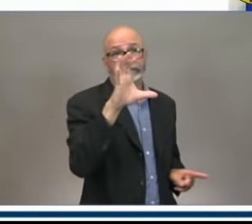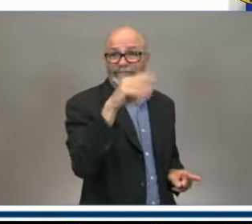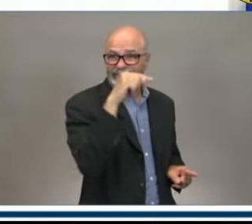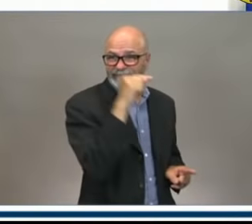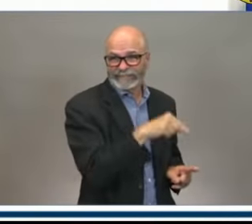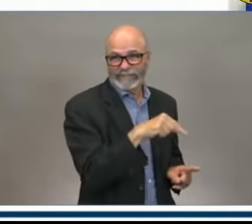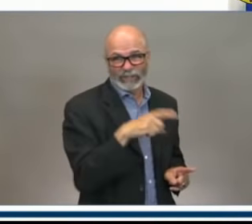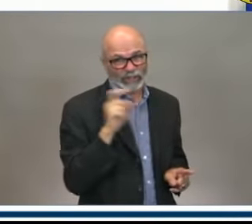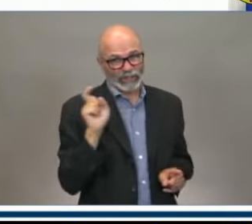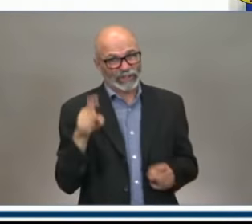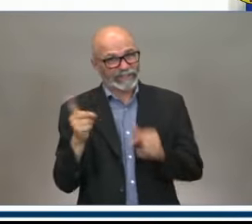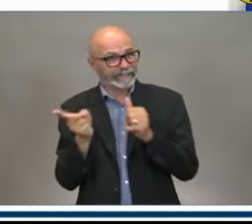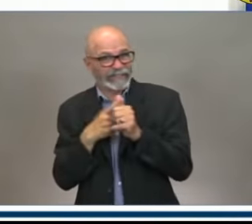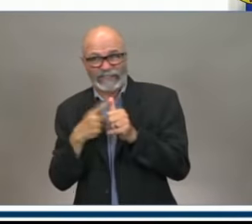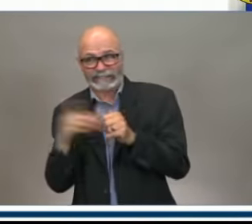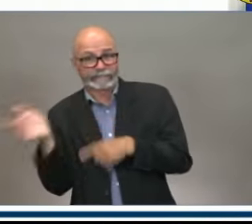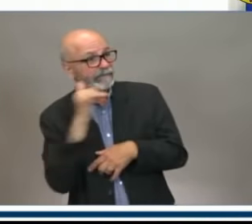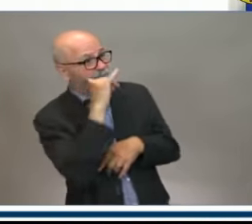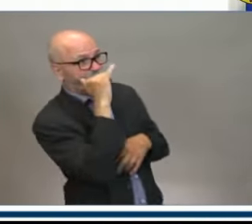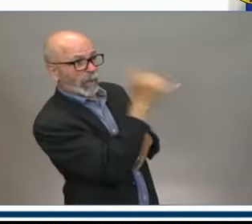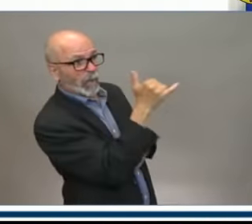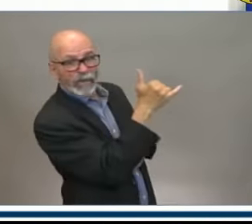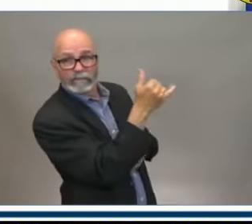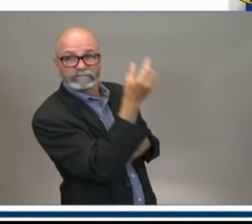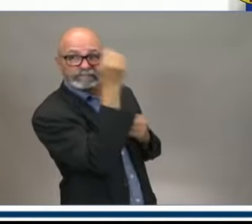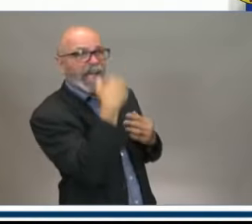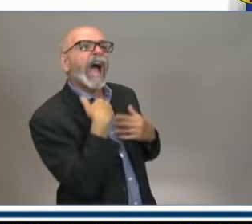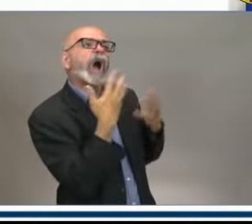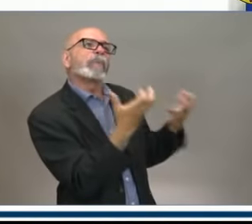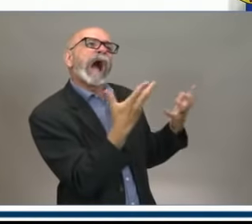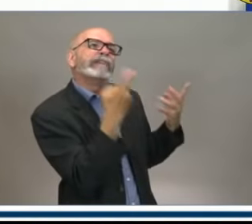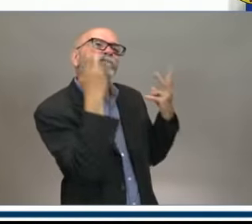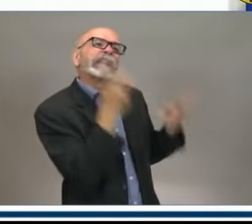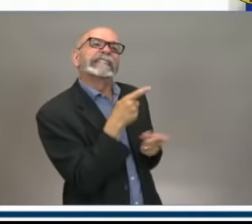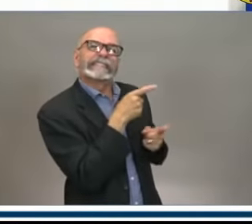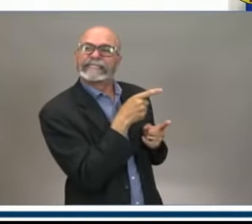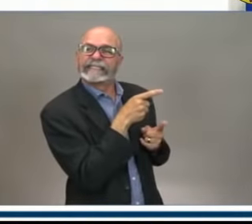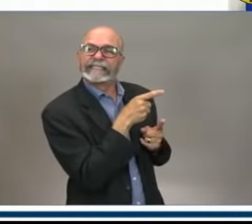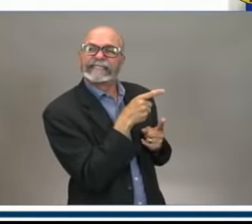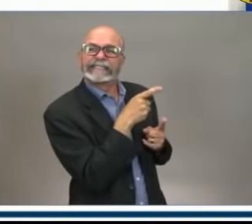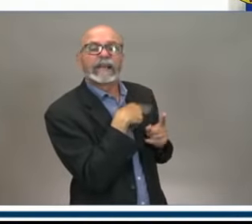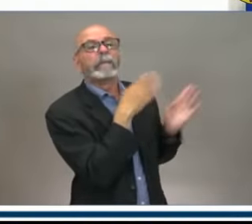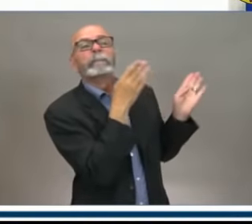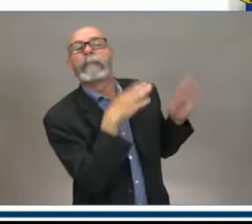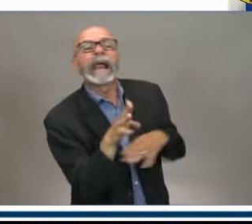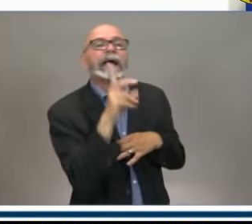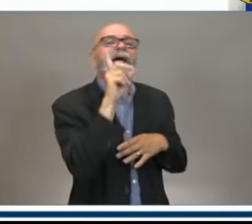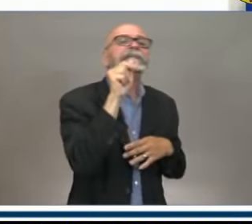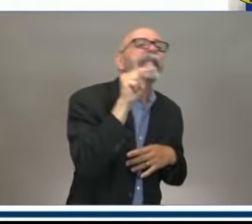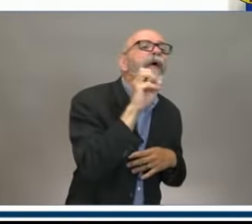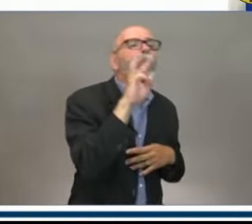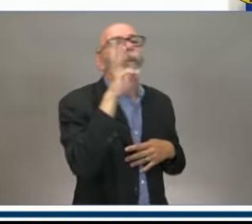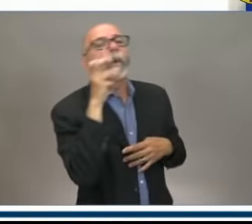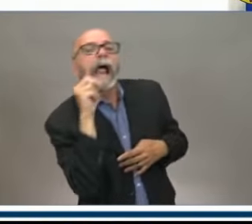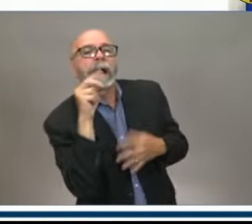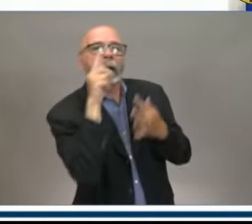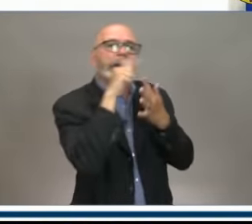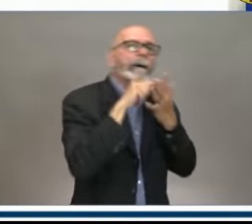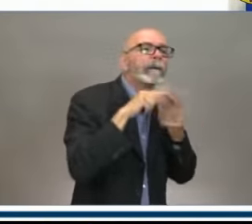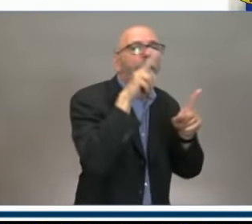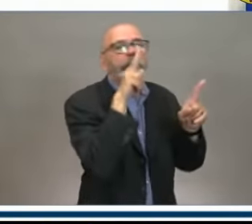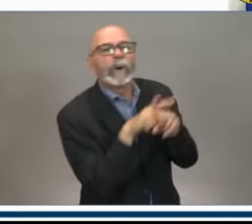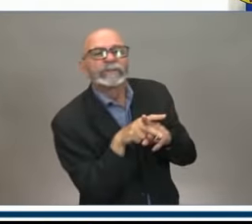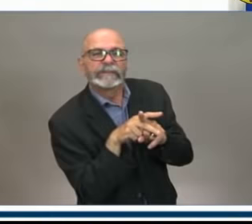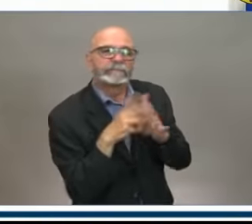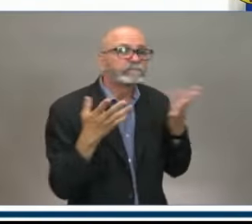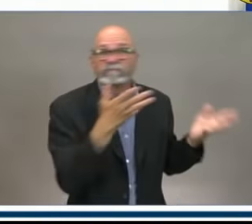these long-term care homes themselves right now, or is there an organized way that you'd like this to kind of roll out in terms of how the families